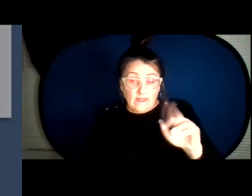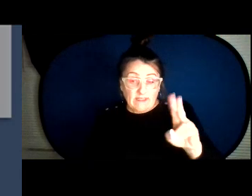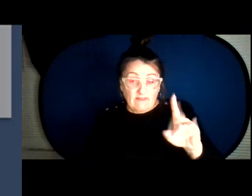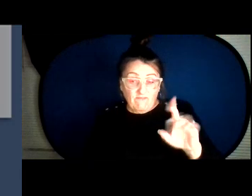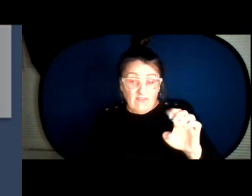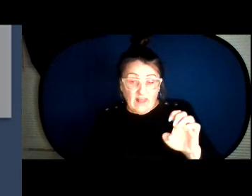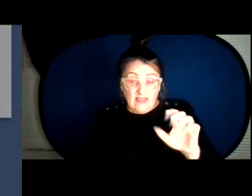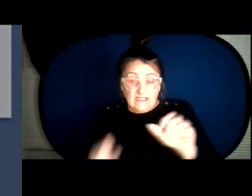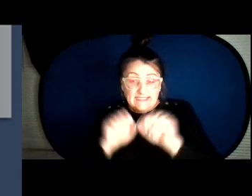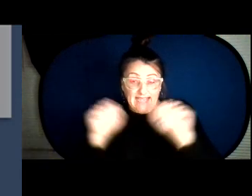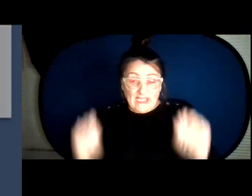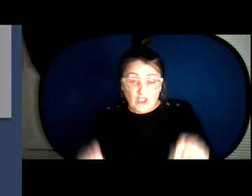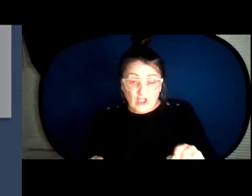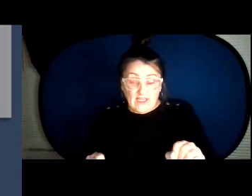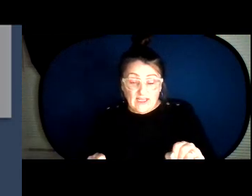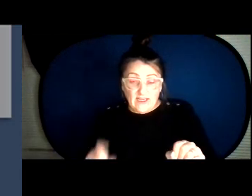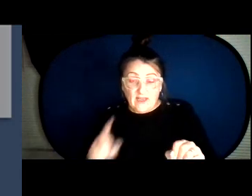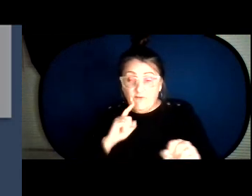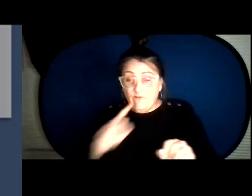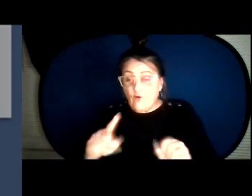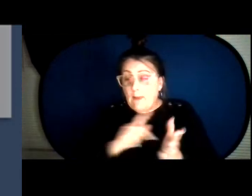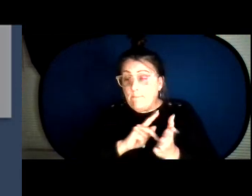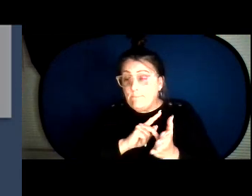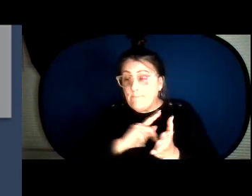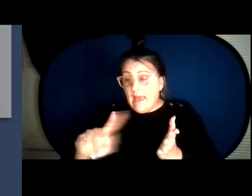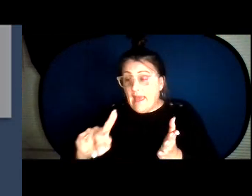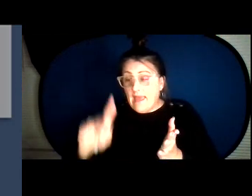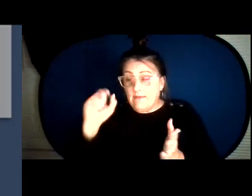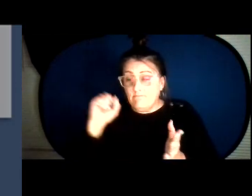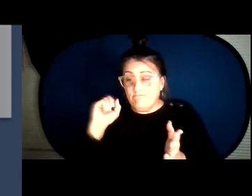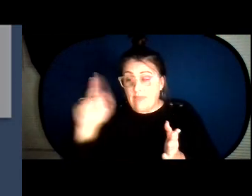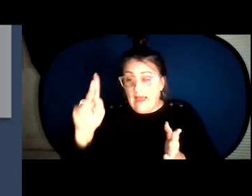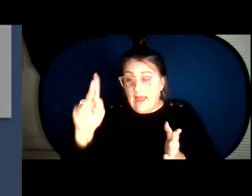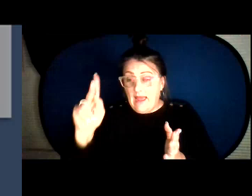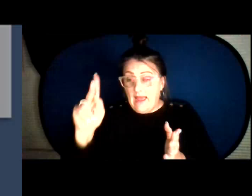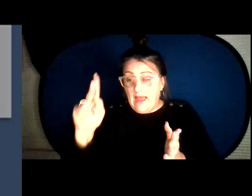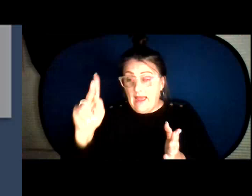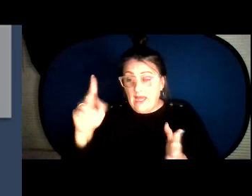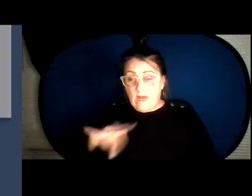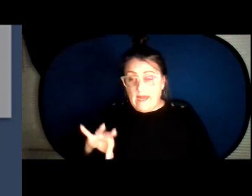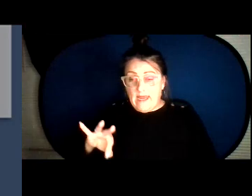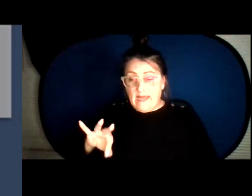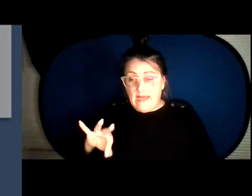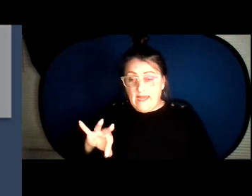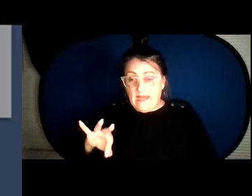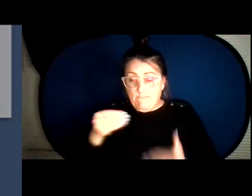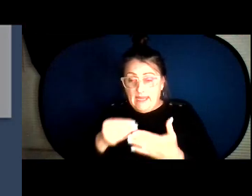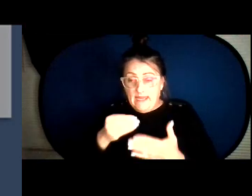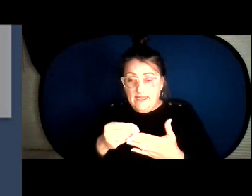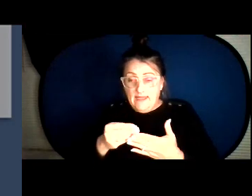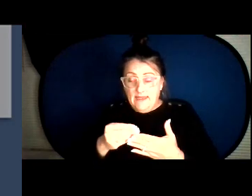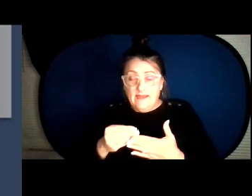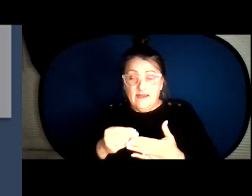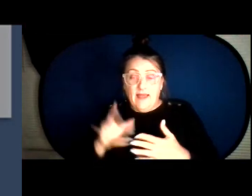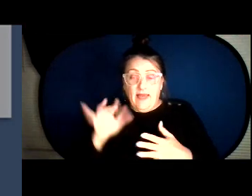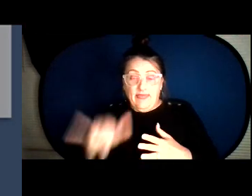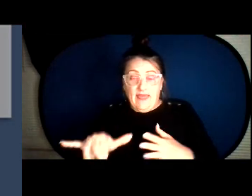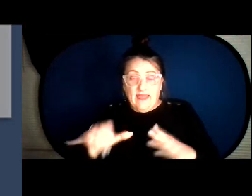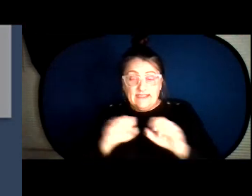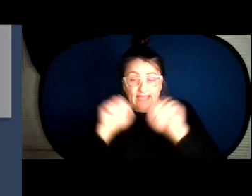the mechanism for repaying the Proposition 116 credit. The Pajaro-Watsonville multimodal station